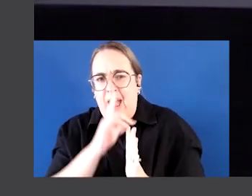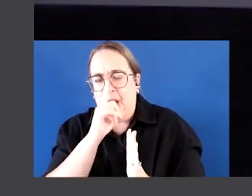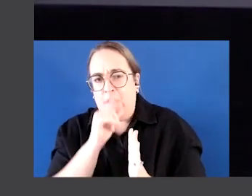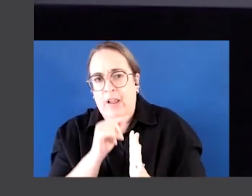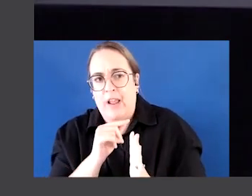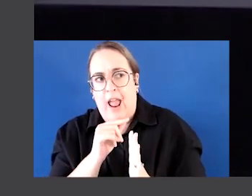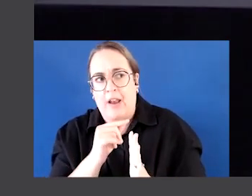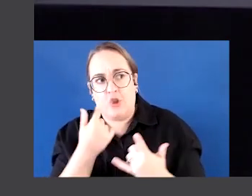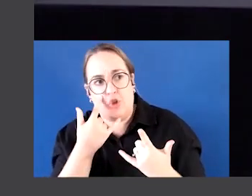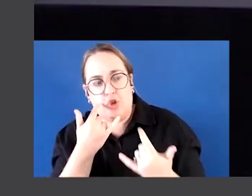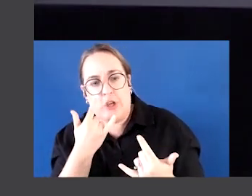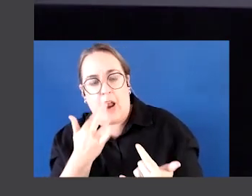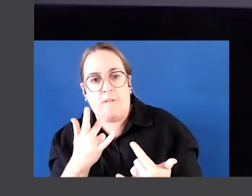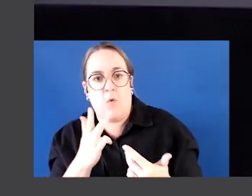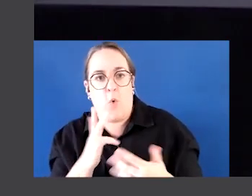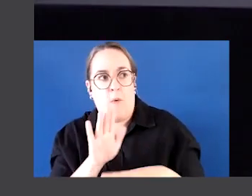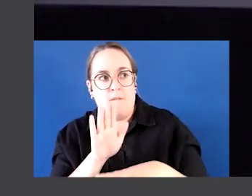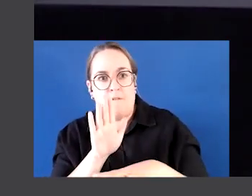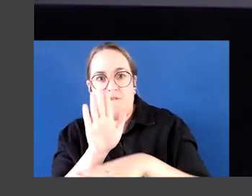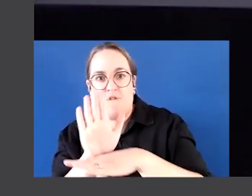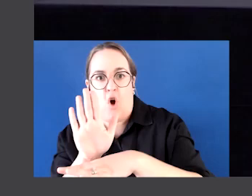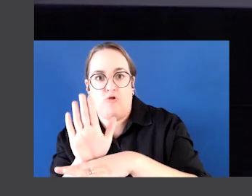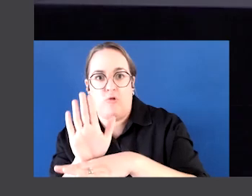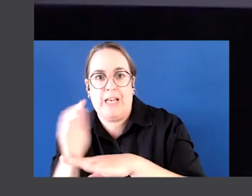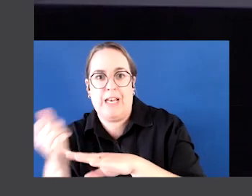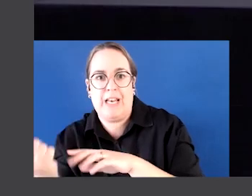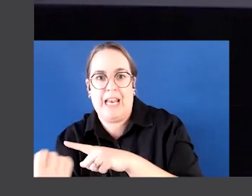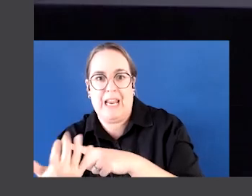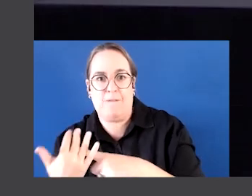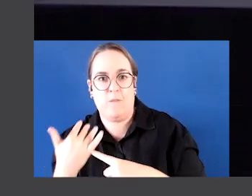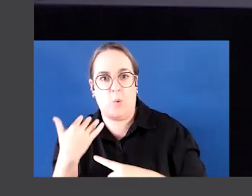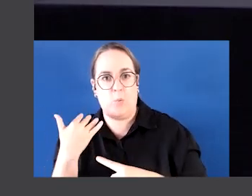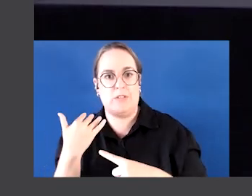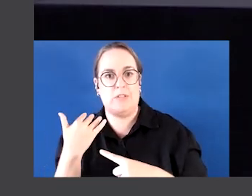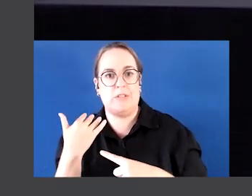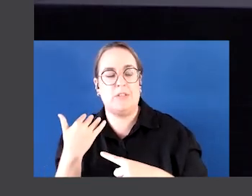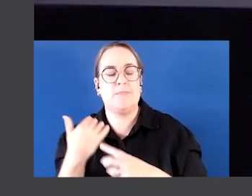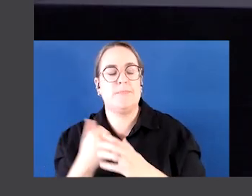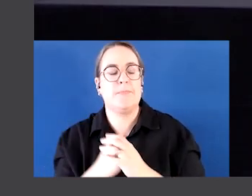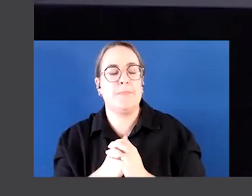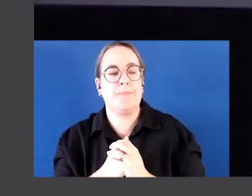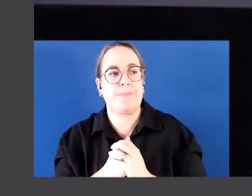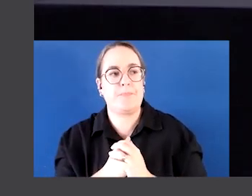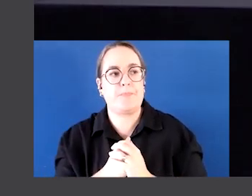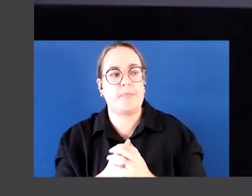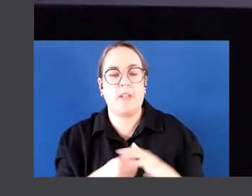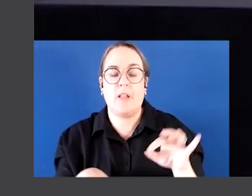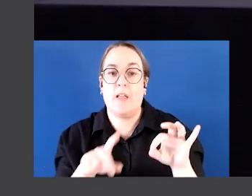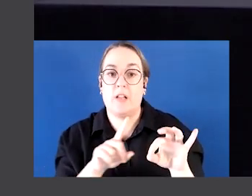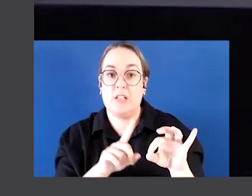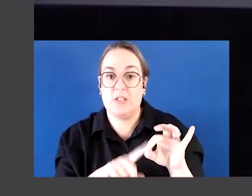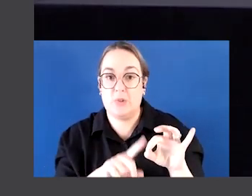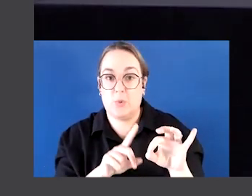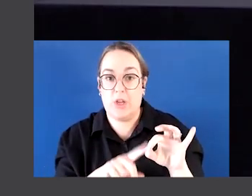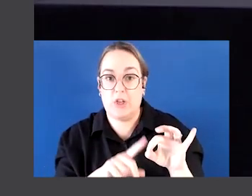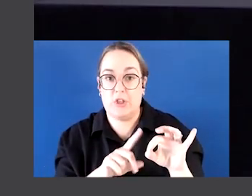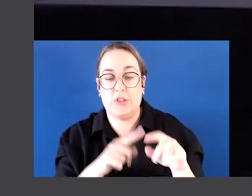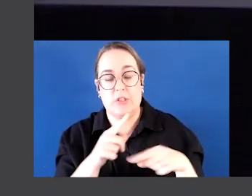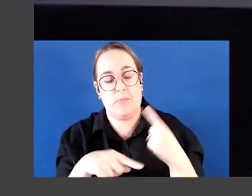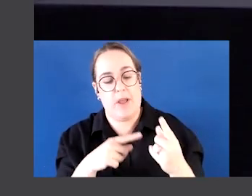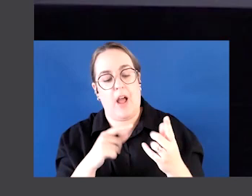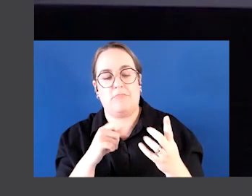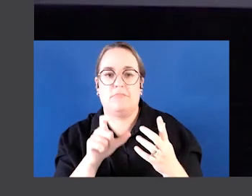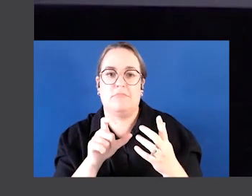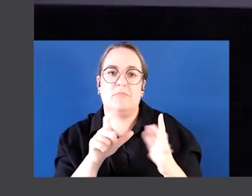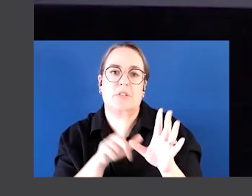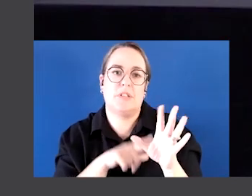available that would detect foreign influence in program sponsorship and management. And the question is